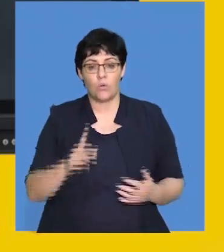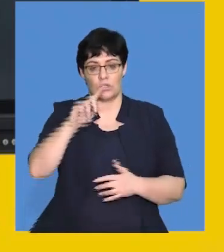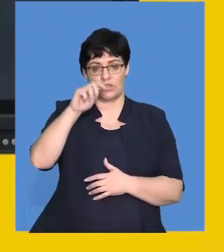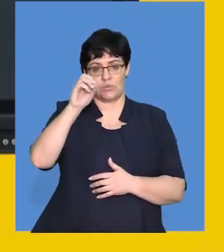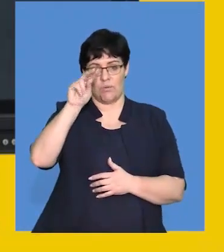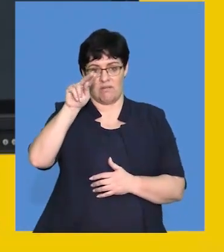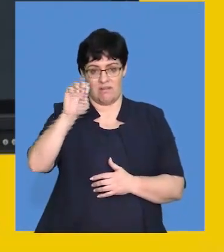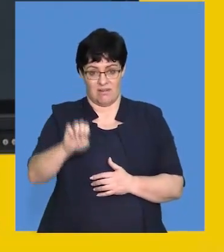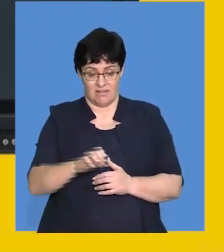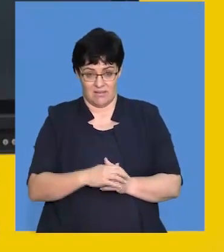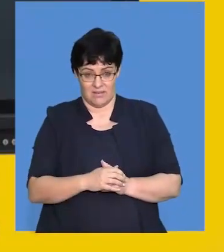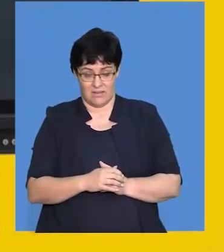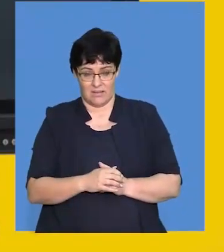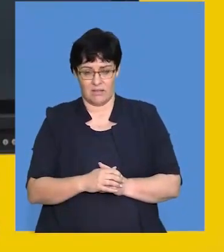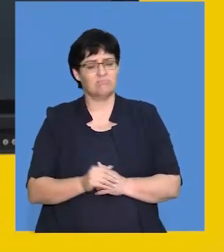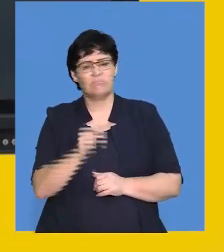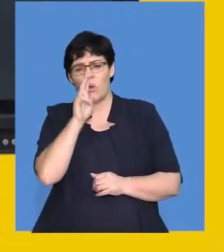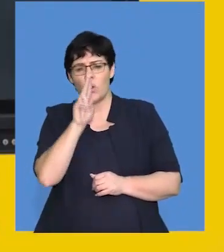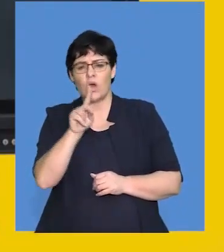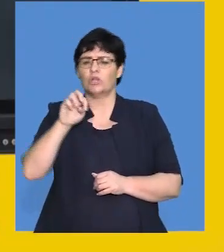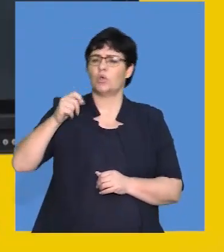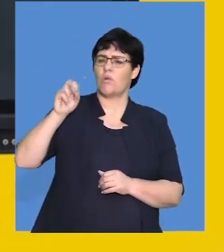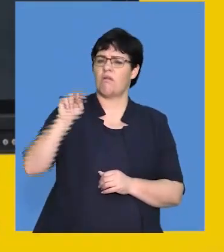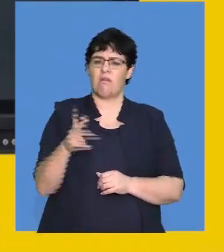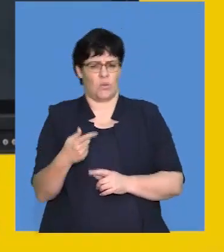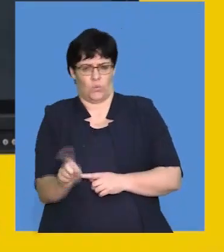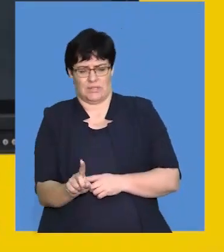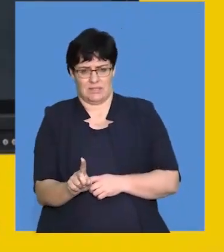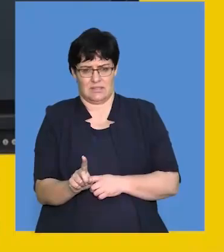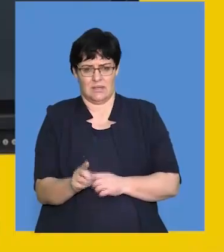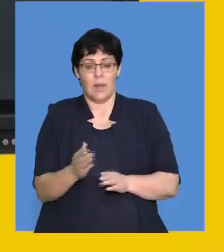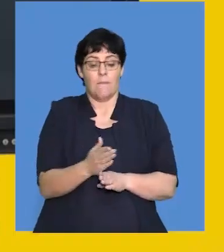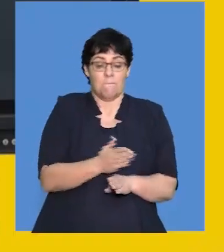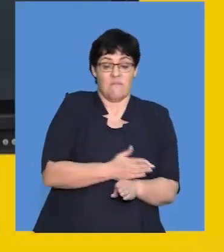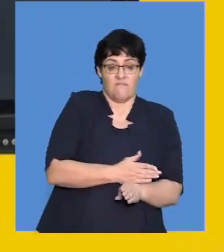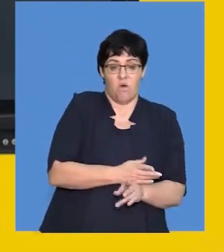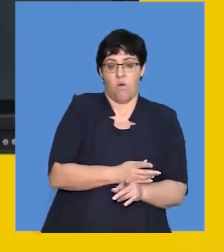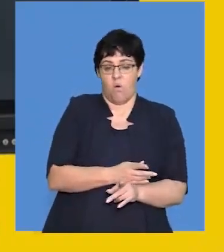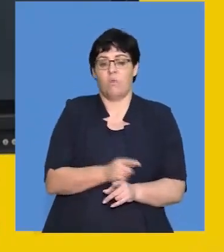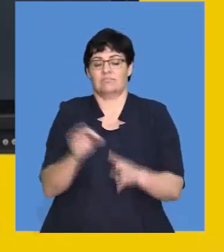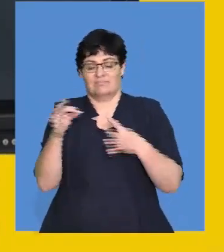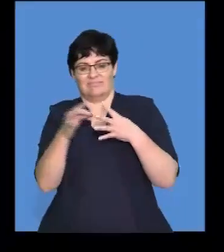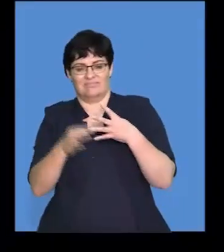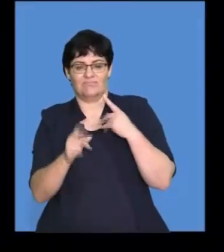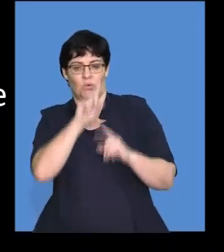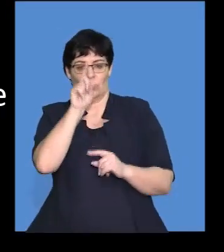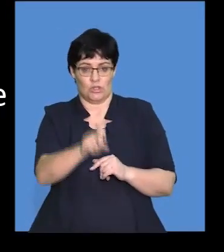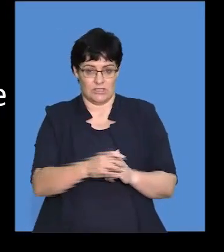tone. Let us look at what tone is before we actually look at the particular question.